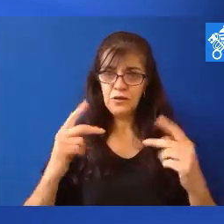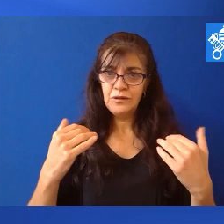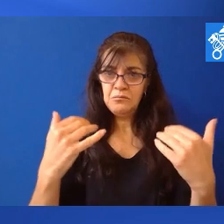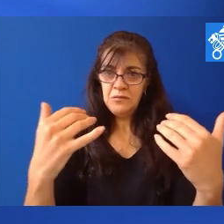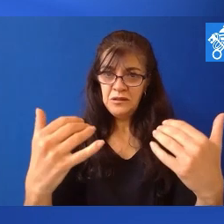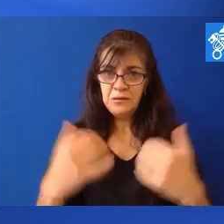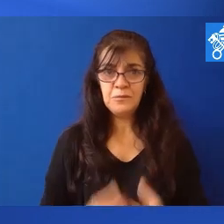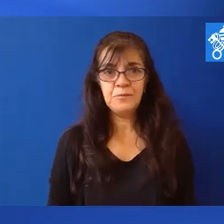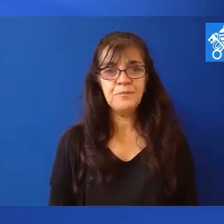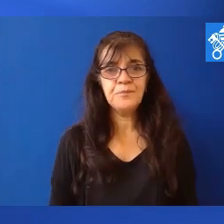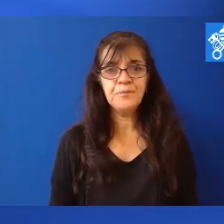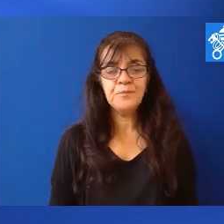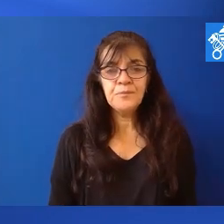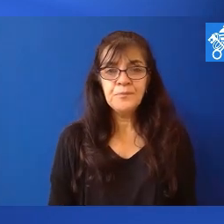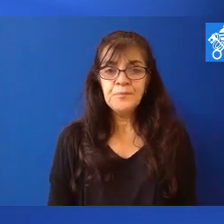pilgrims.